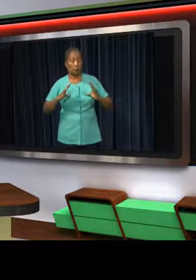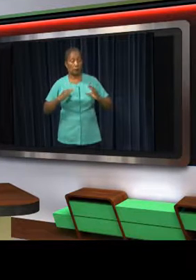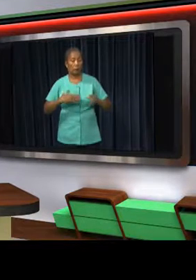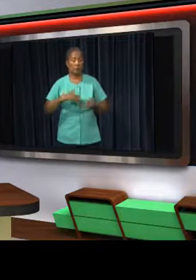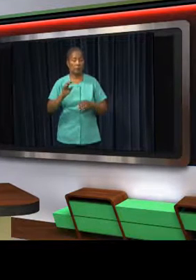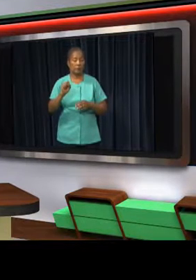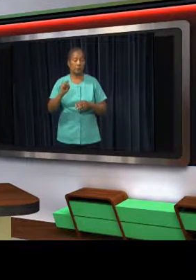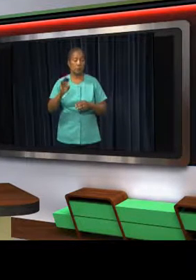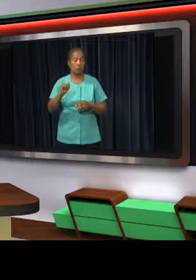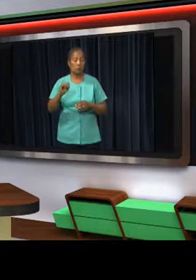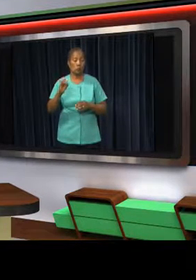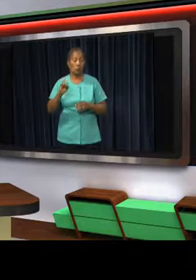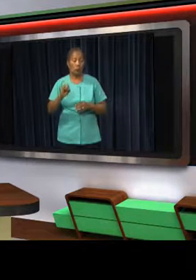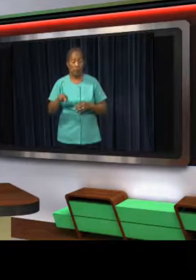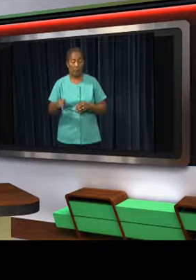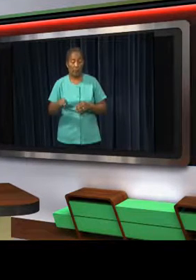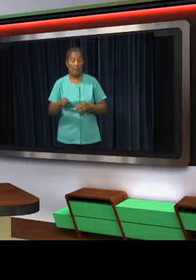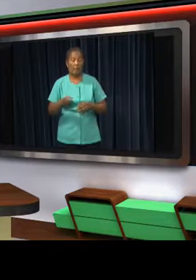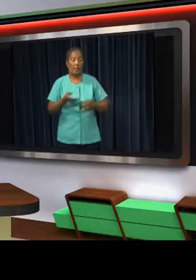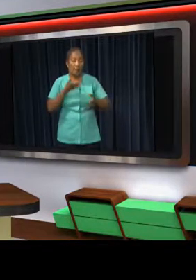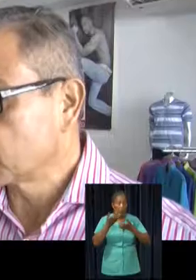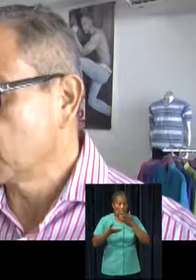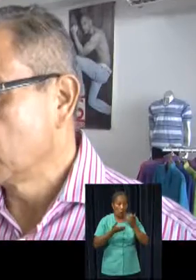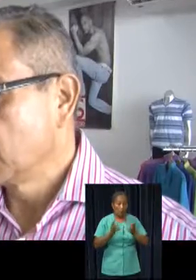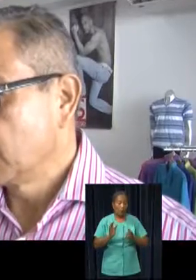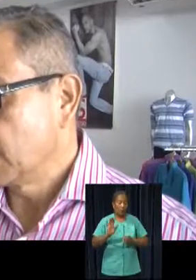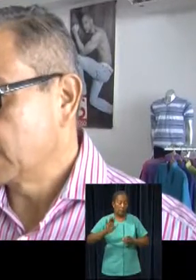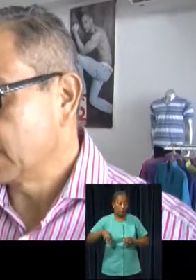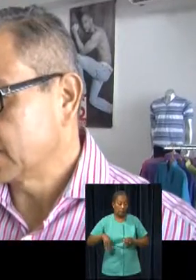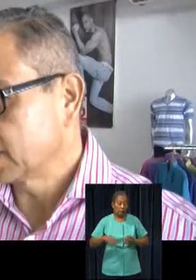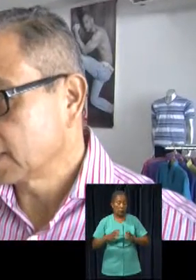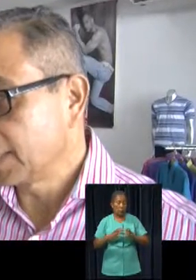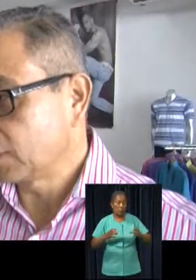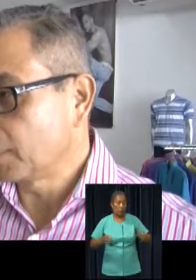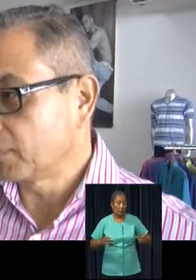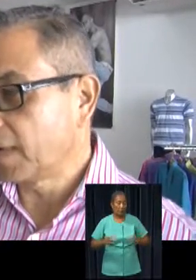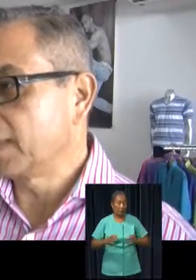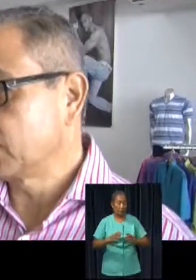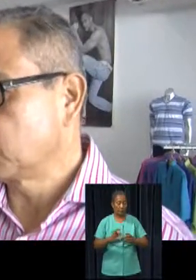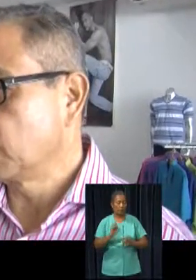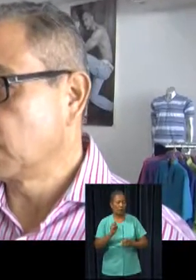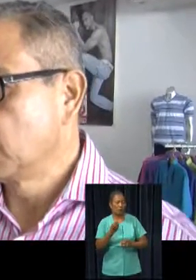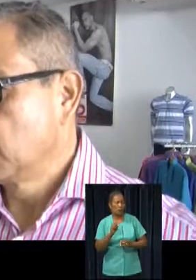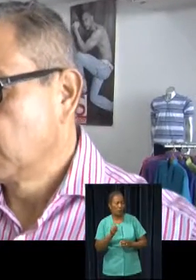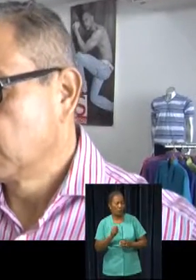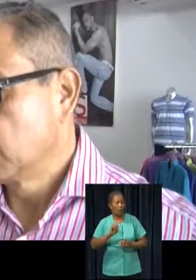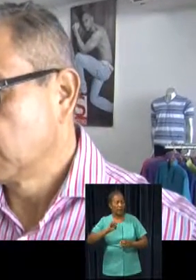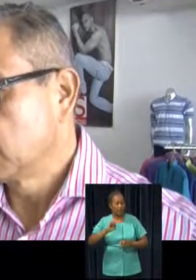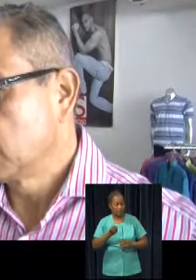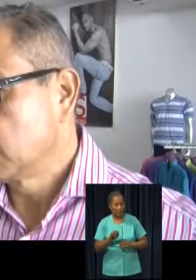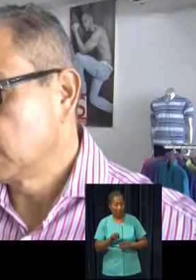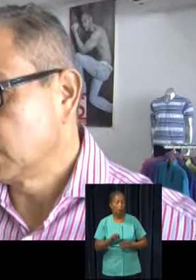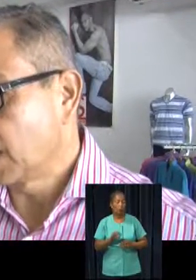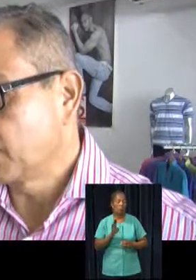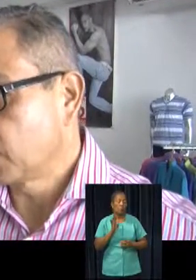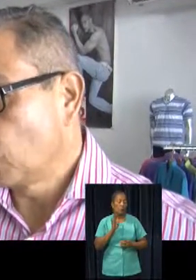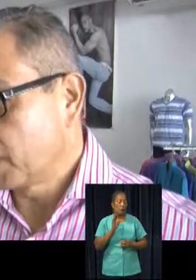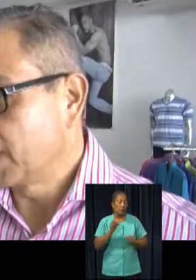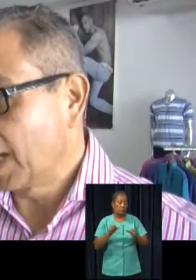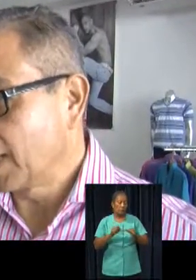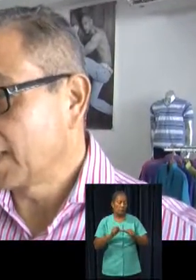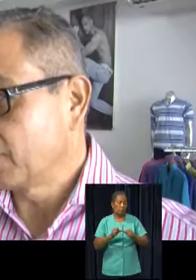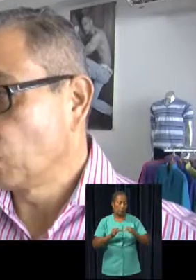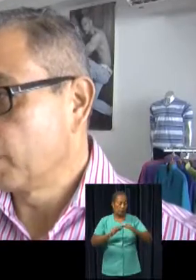of clothing store, Senso, says. He said that the past few months, the company has known very difficult moments. Thus, the recruitment